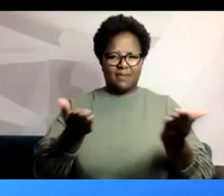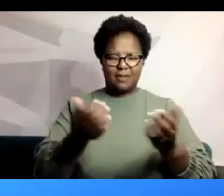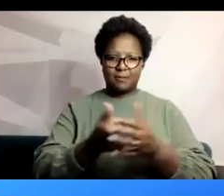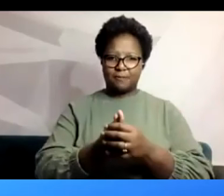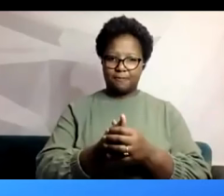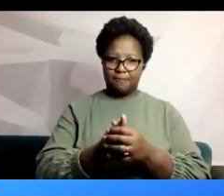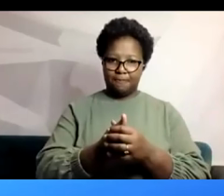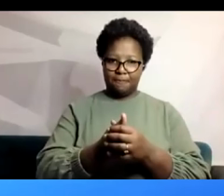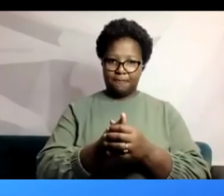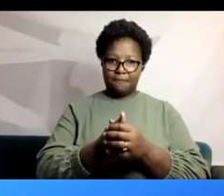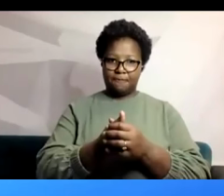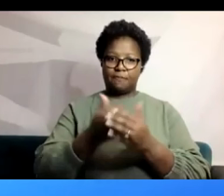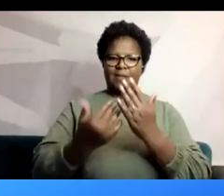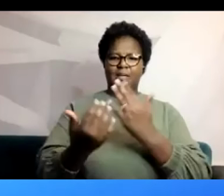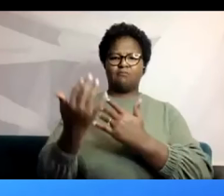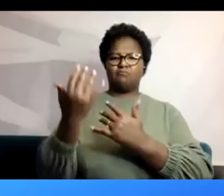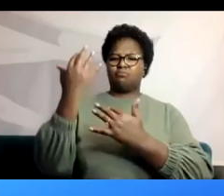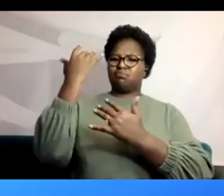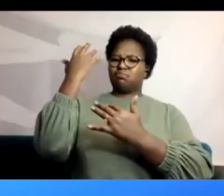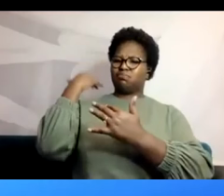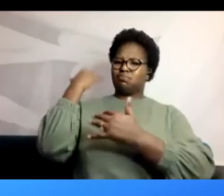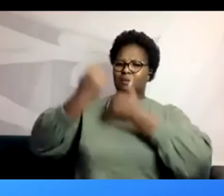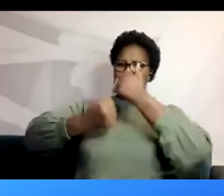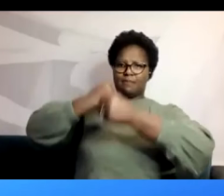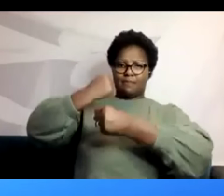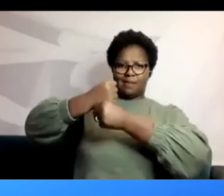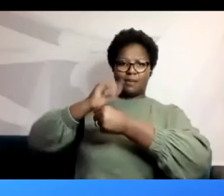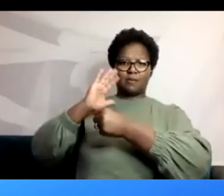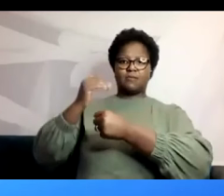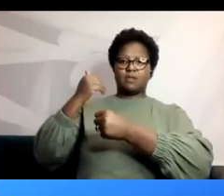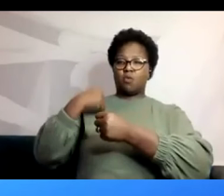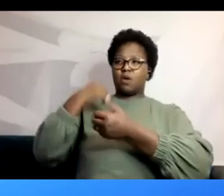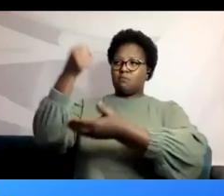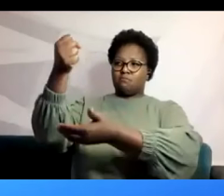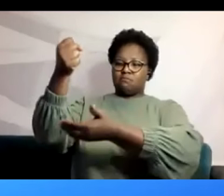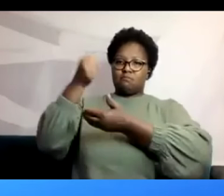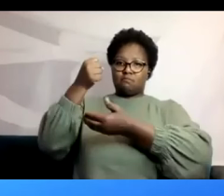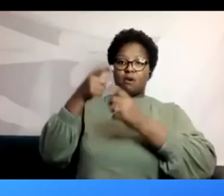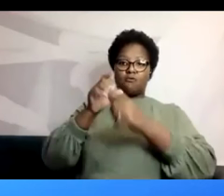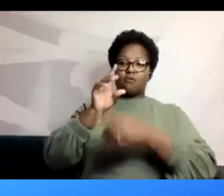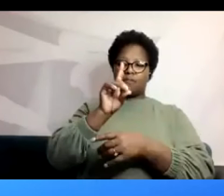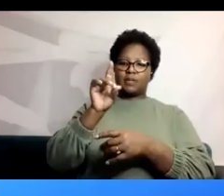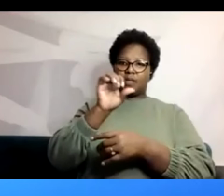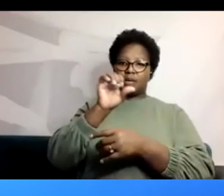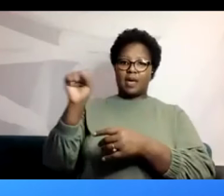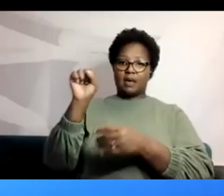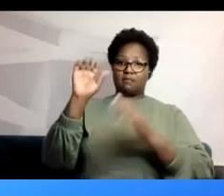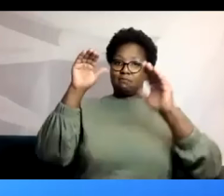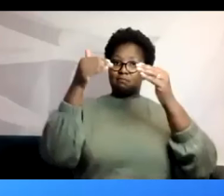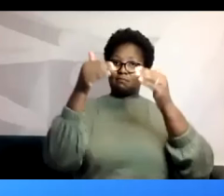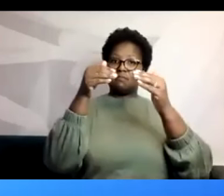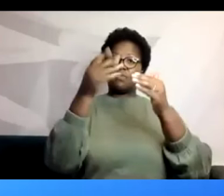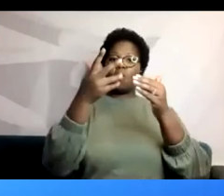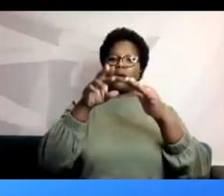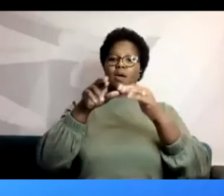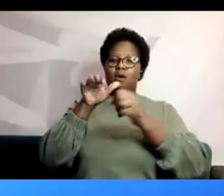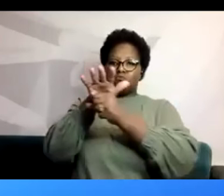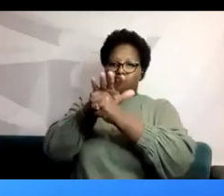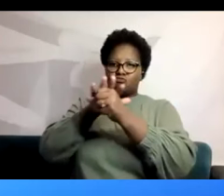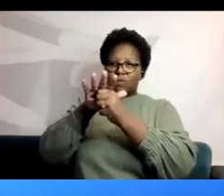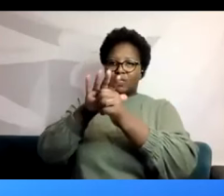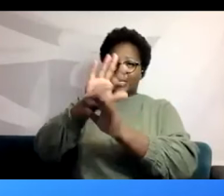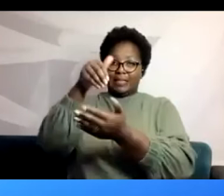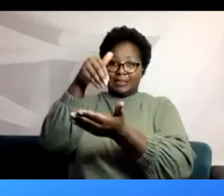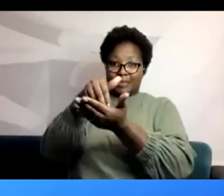A few years ago, PathPoint received a grant from DDS through Tri-Counties and Kern Regional Centers before the pandemic